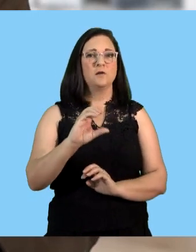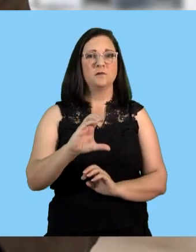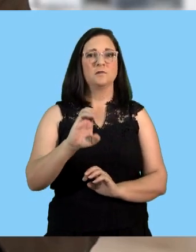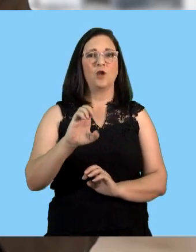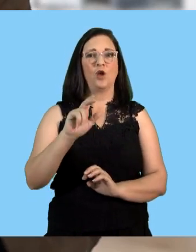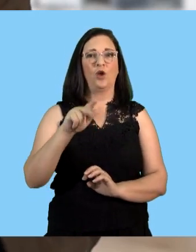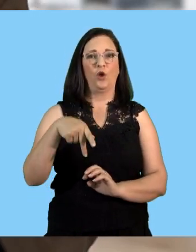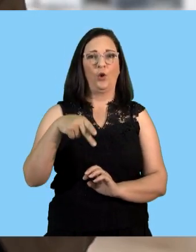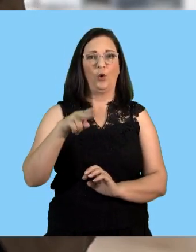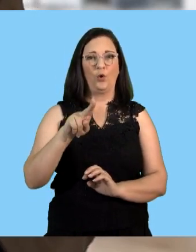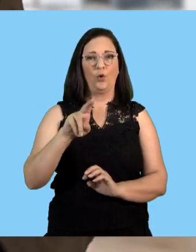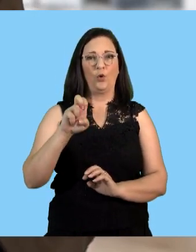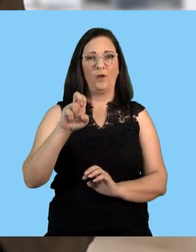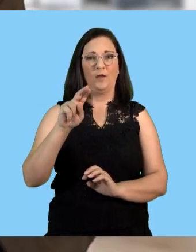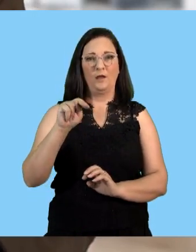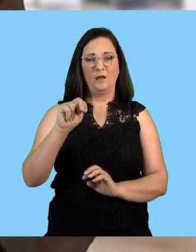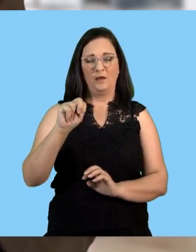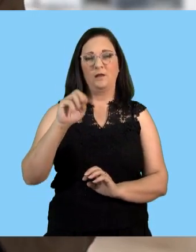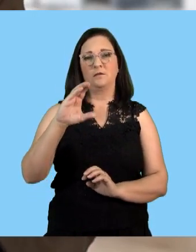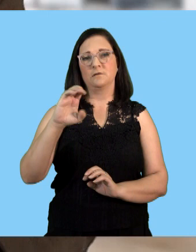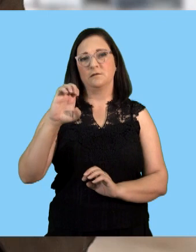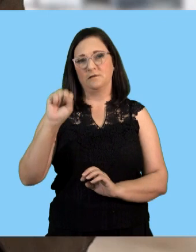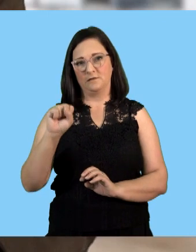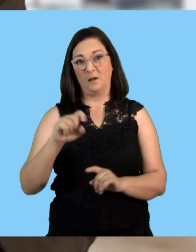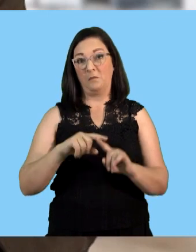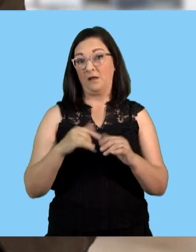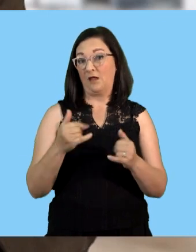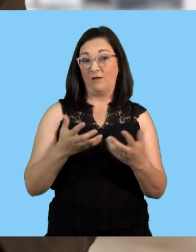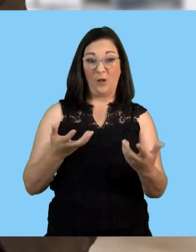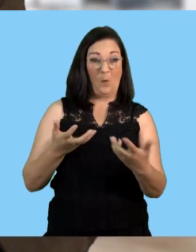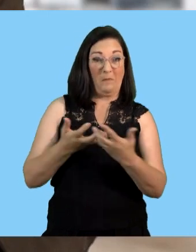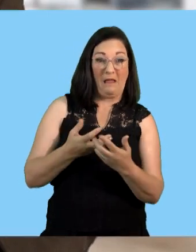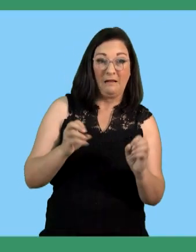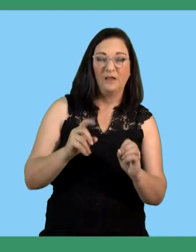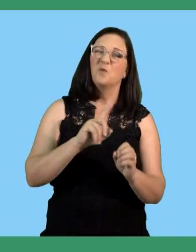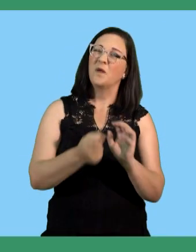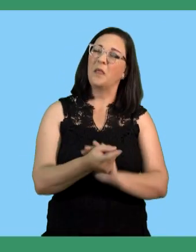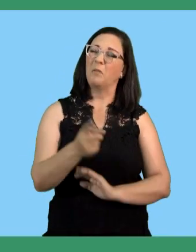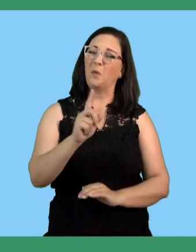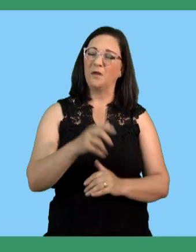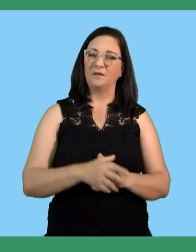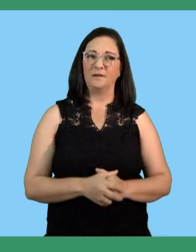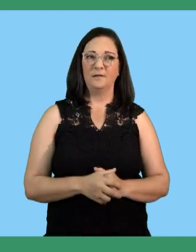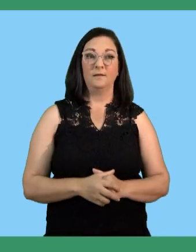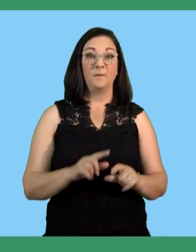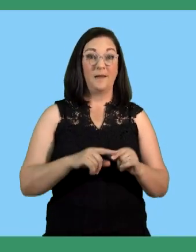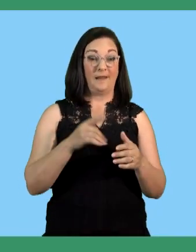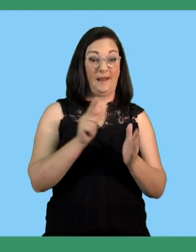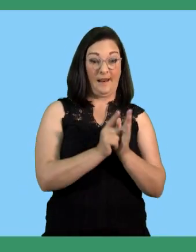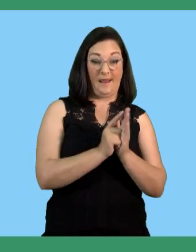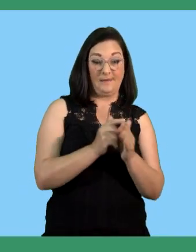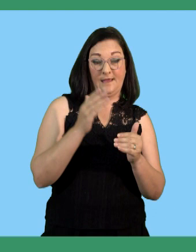not comply, basically. Right, at the end of this lesson, again, you should be able to suggest or